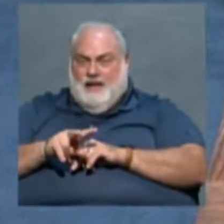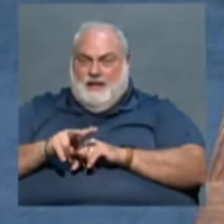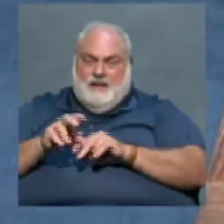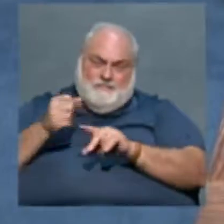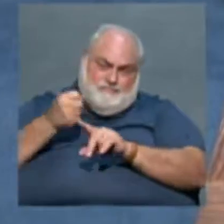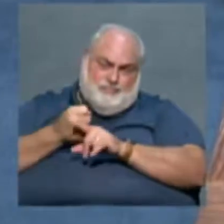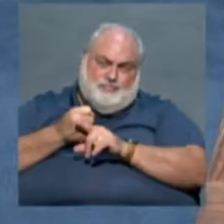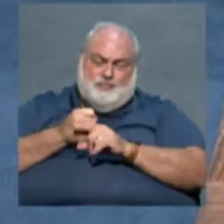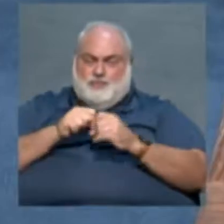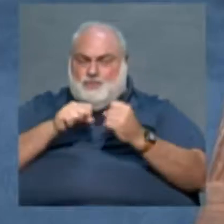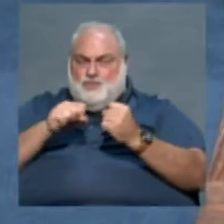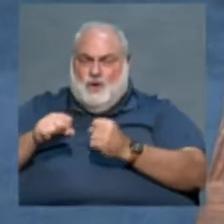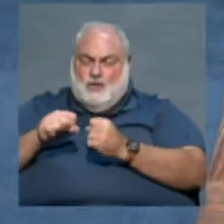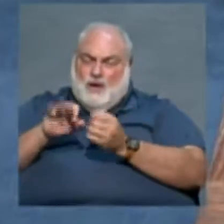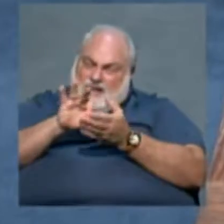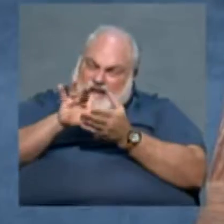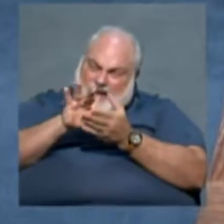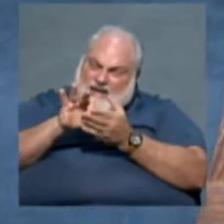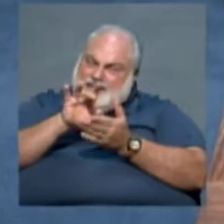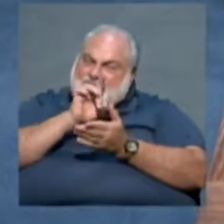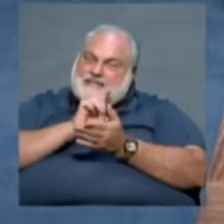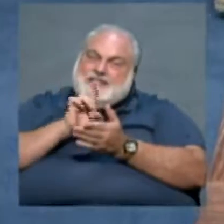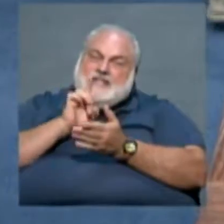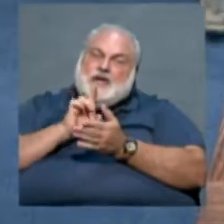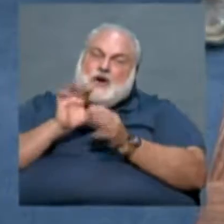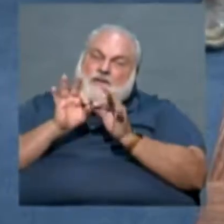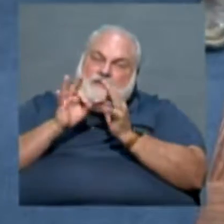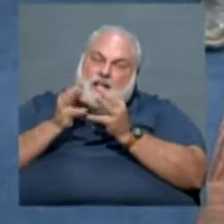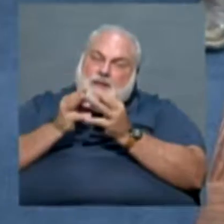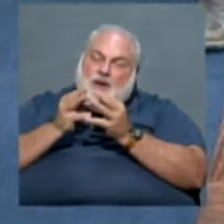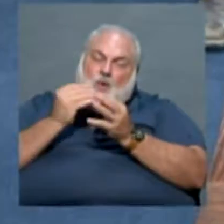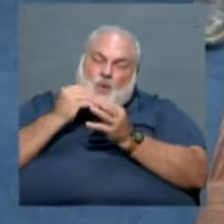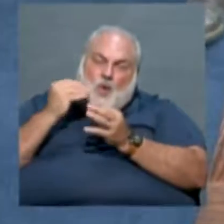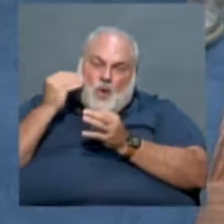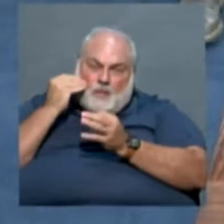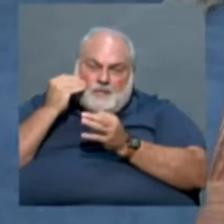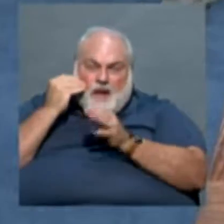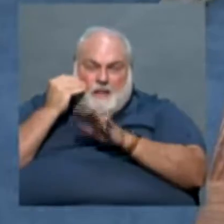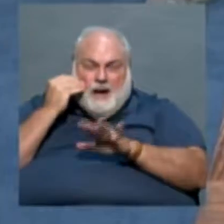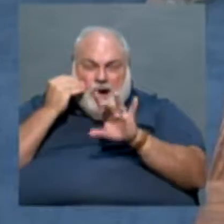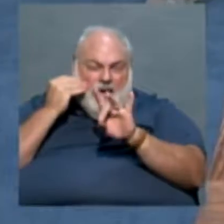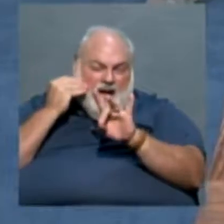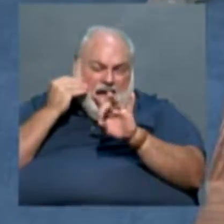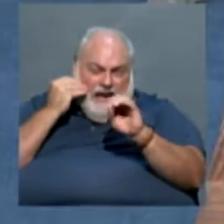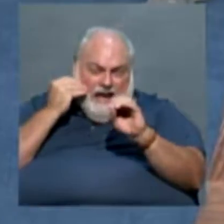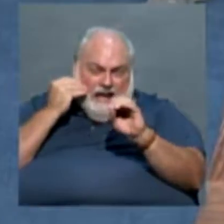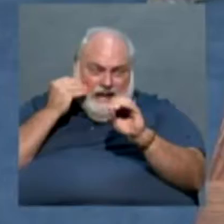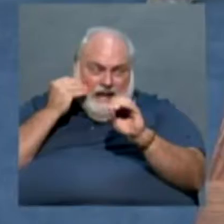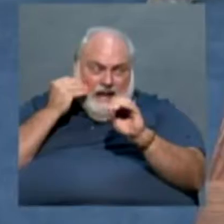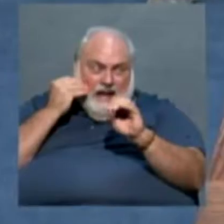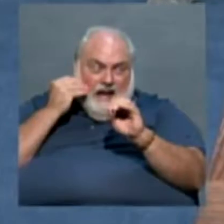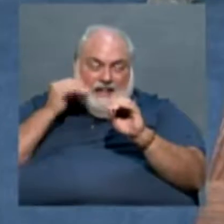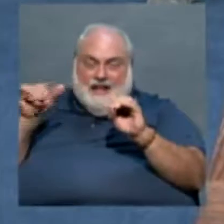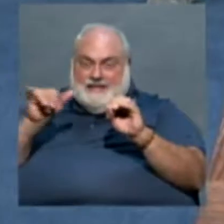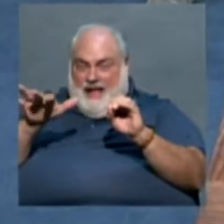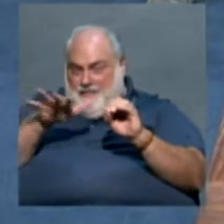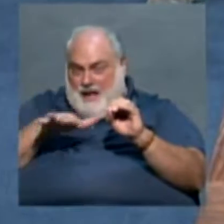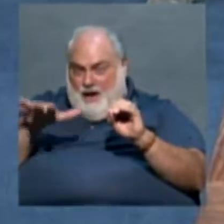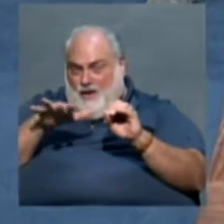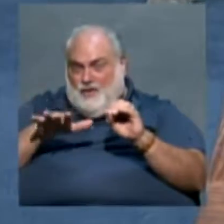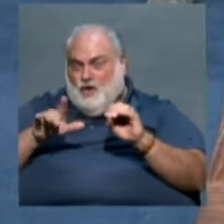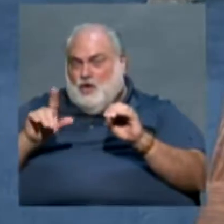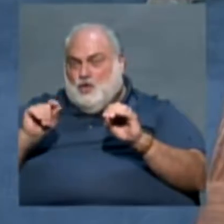harder. So I counted up the number of single-family residences, and I counted about 80, just over 80. And in that same area, there's